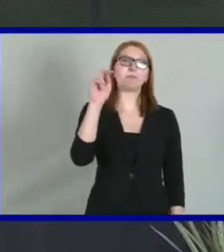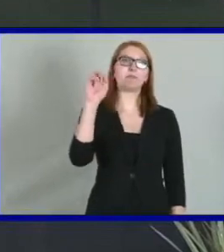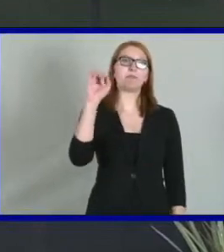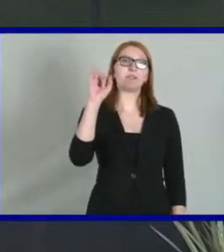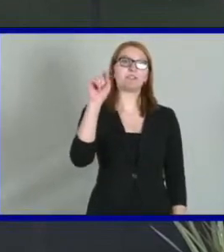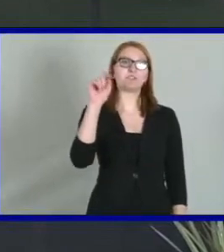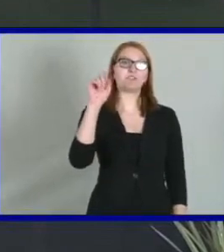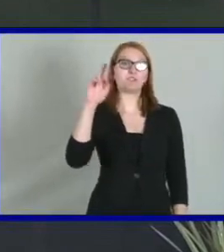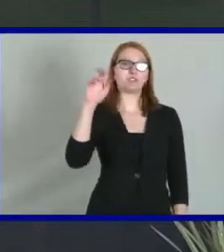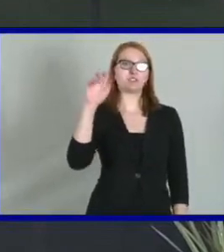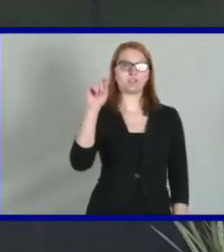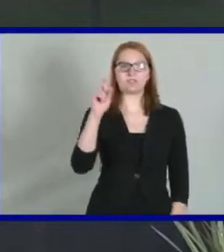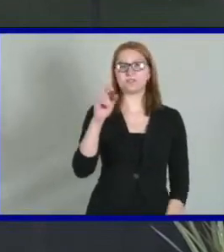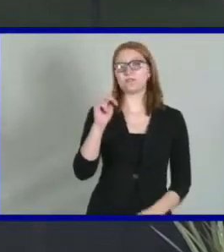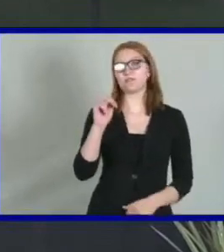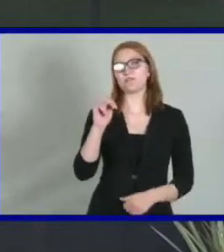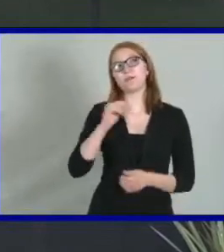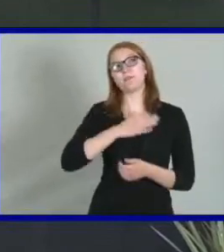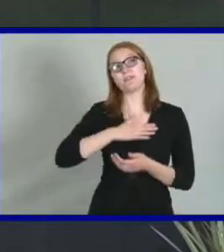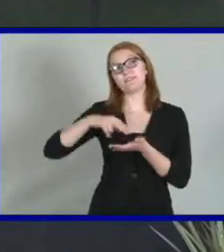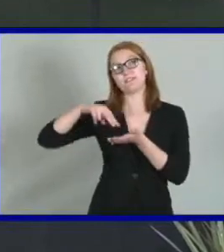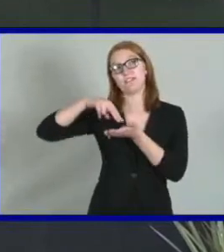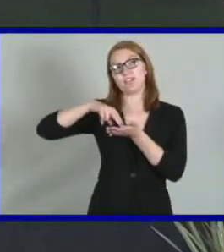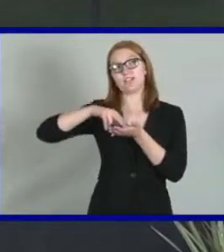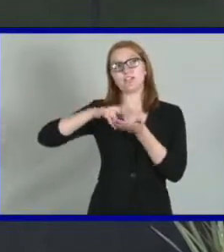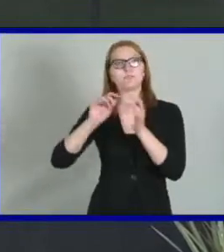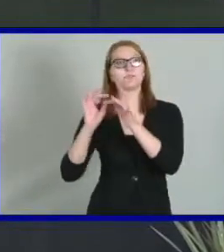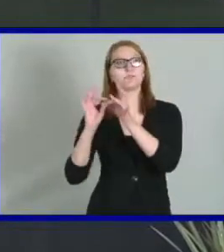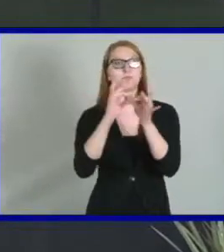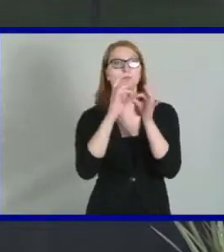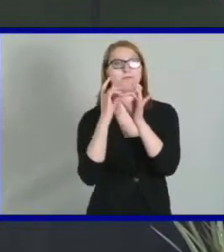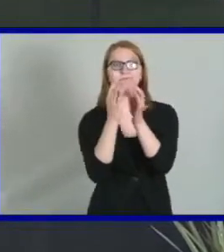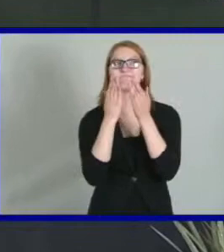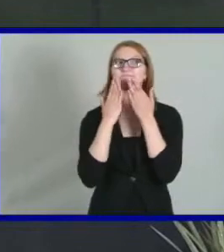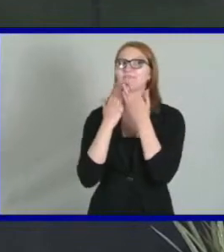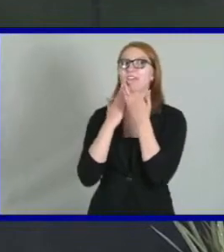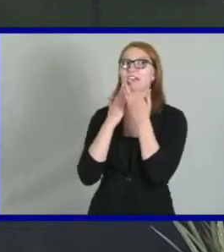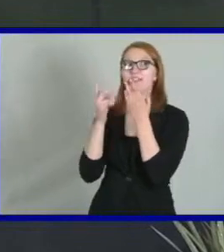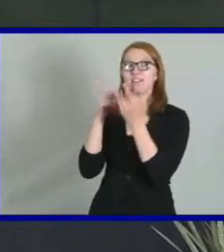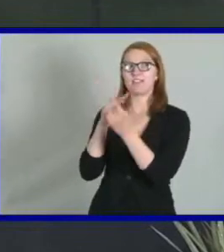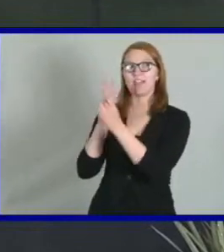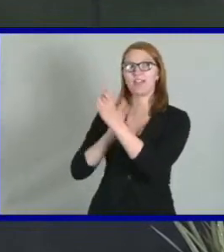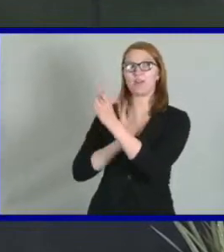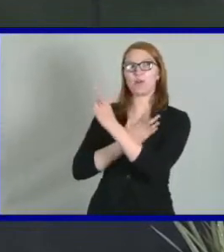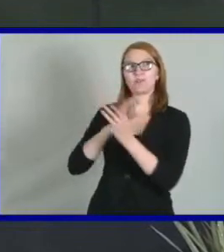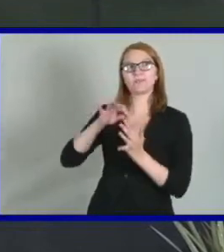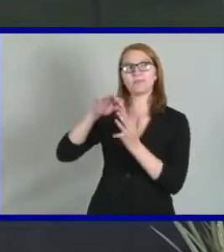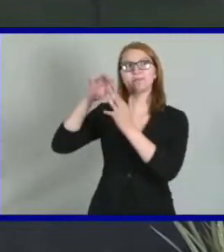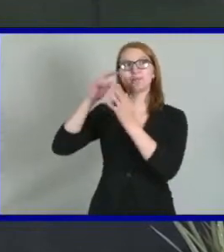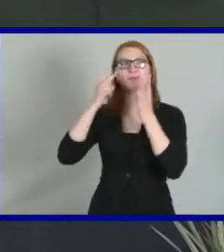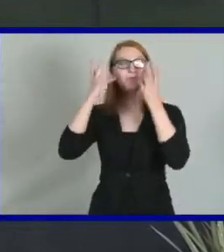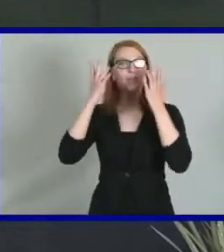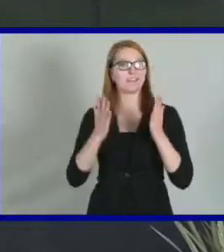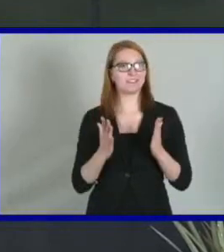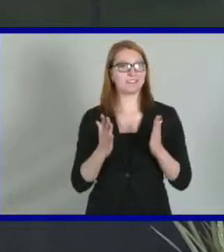will join me in thanking these trustees, administrators, faculty, and special guests of the University of